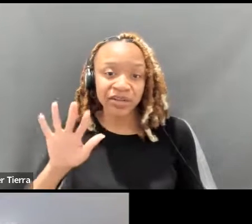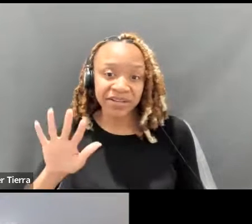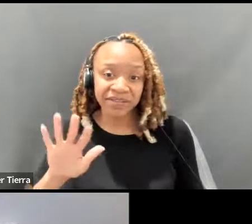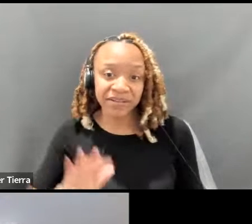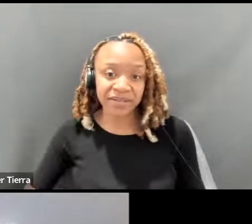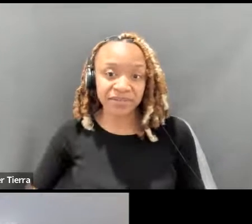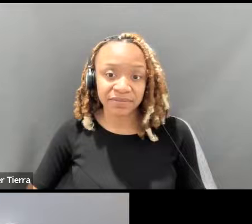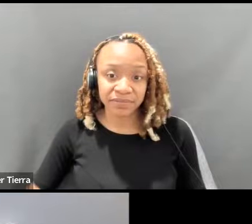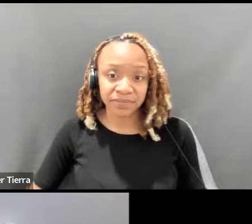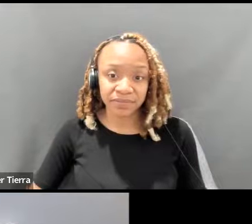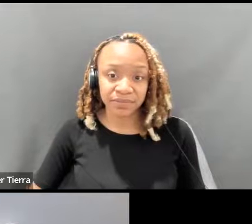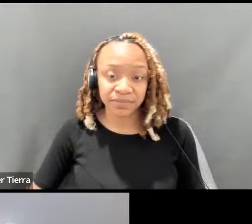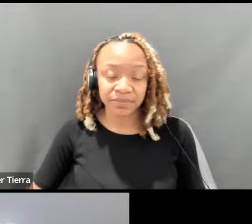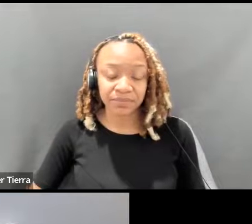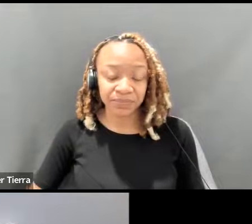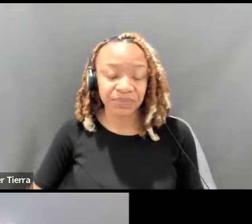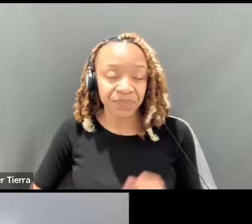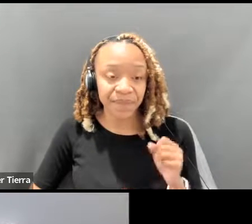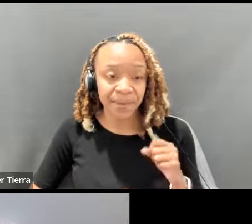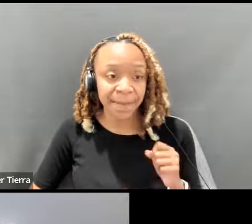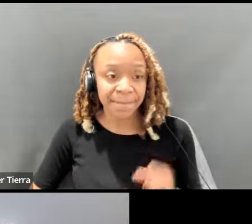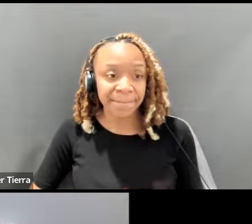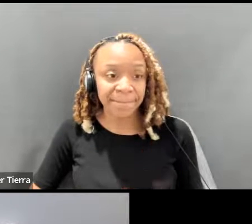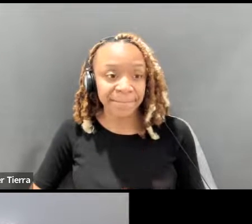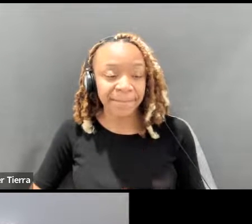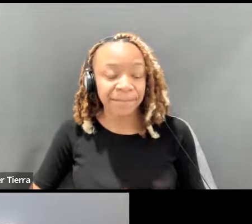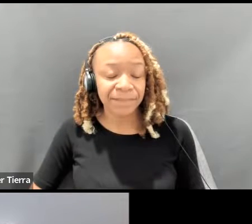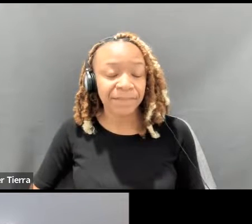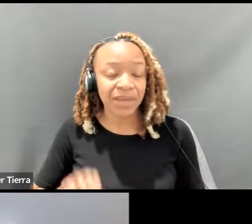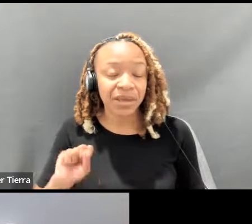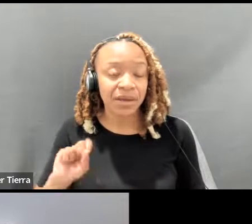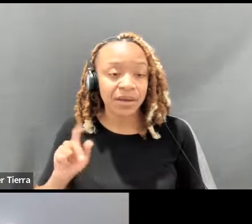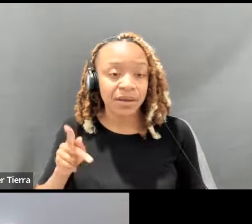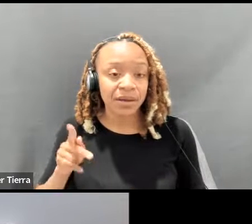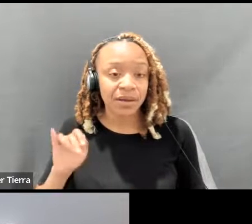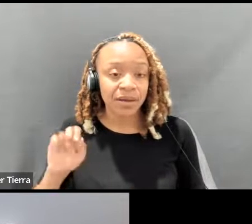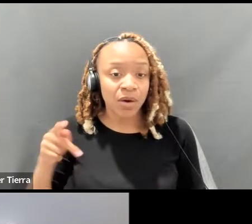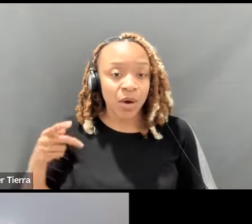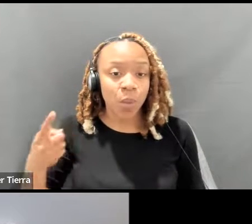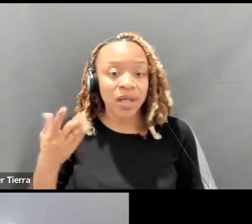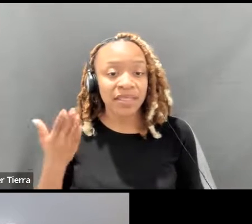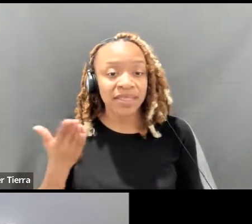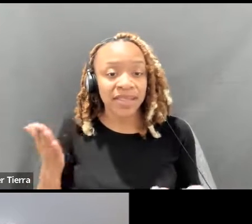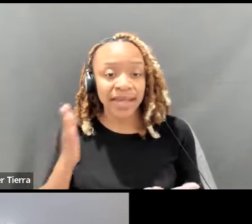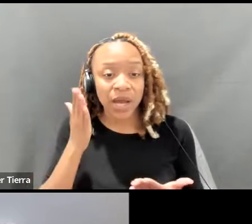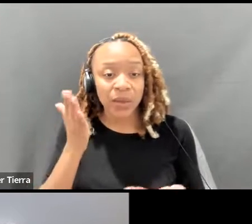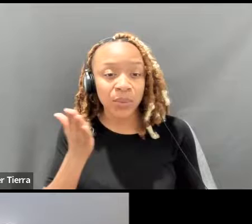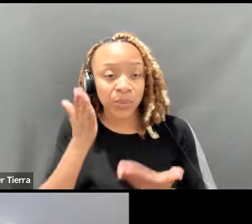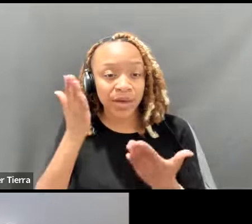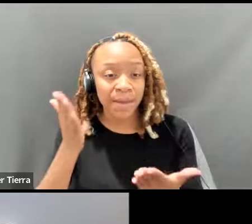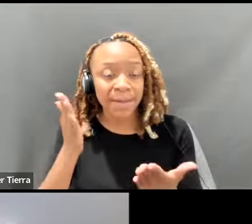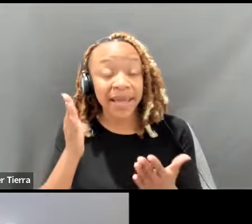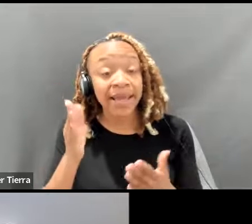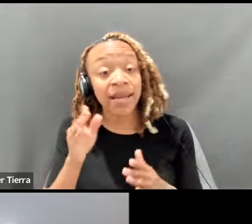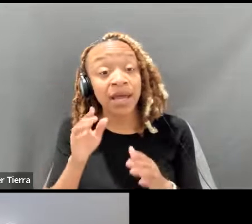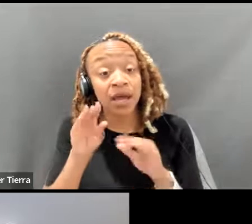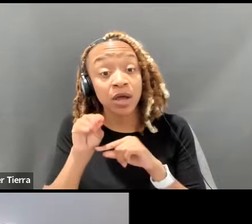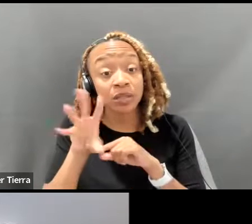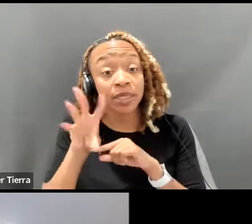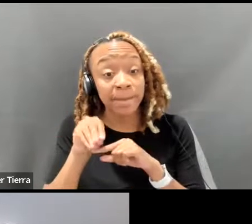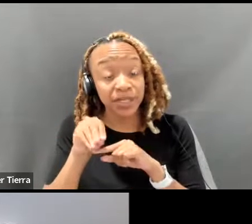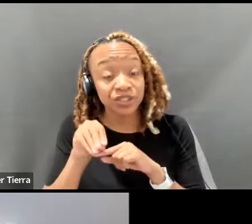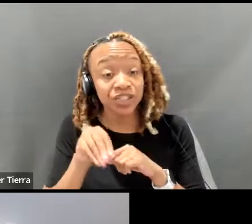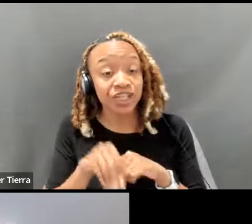Yeah. So, Skip, one thing I would recommend is also taking a picture and tweeting that Yeah. at